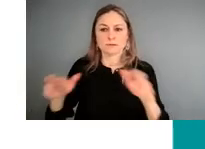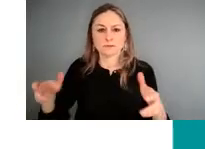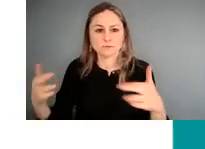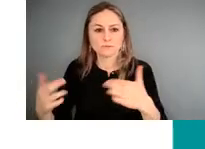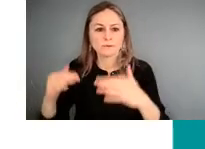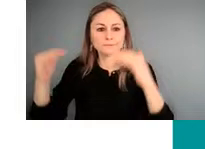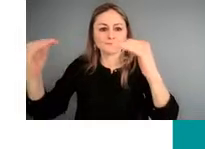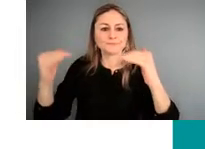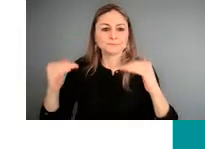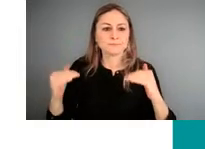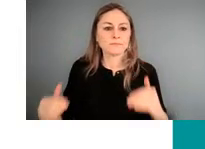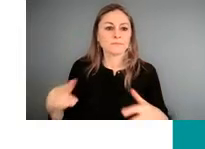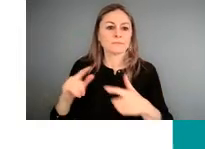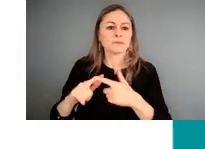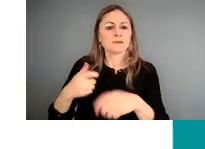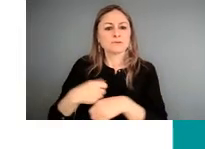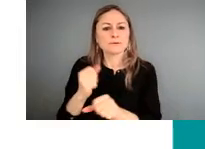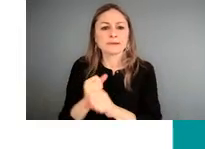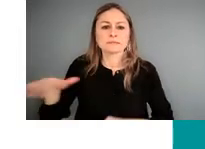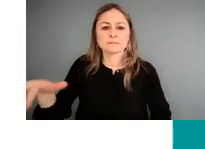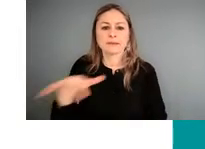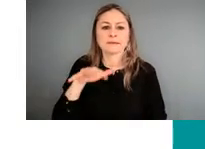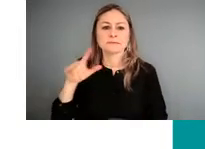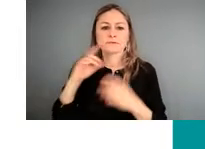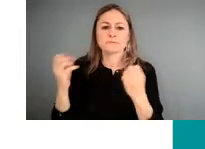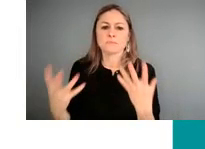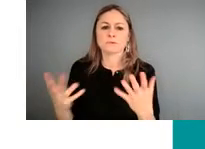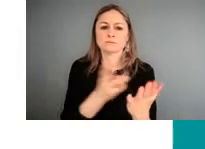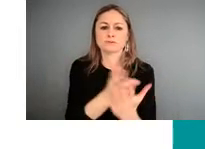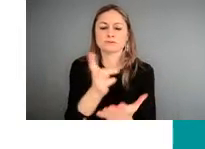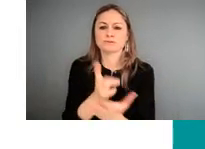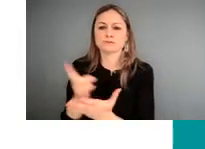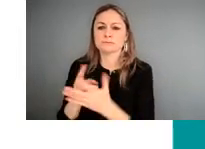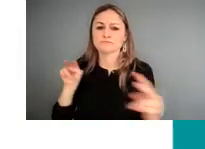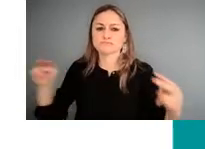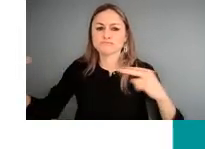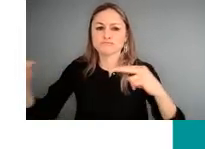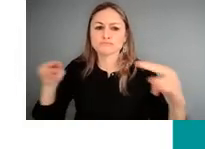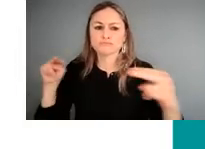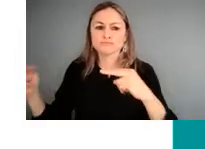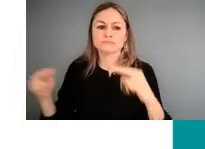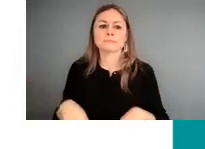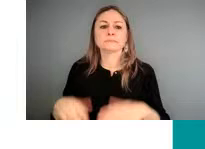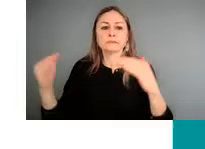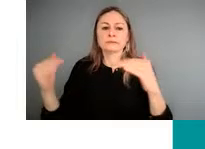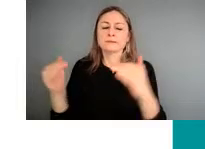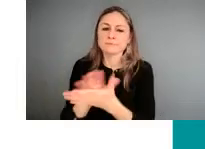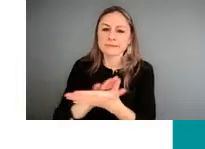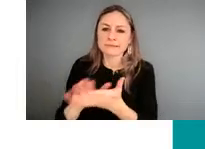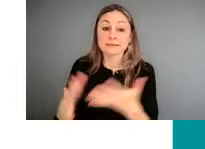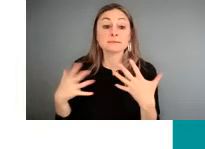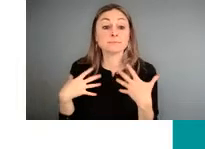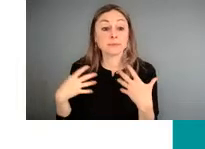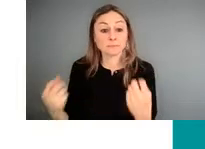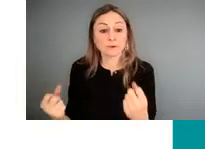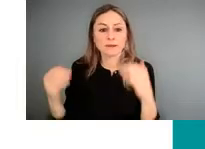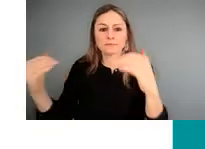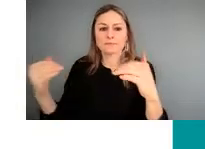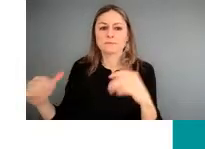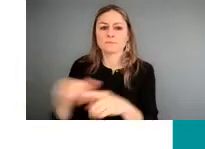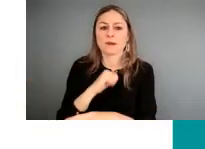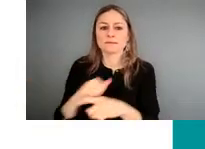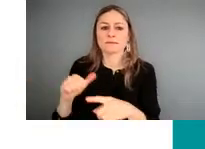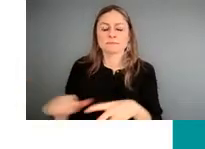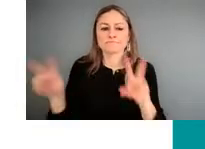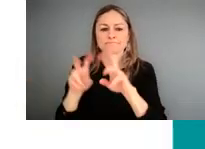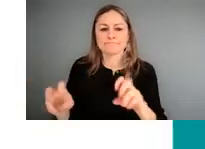norms. Be kind and be brave. Practice examining racially biased systems and processes. That this is